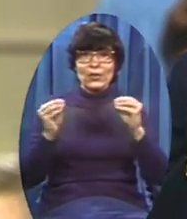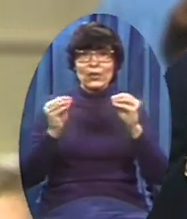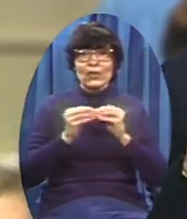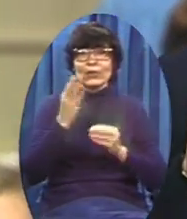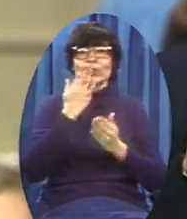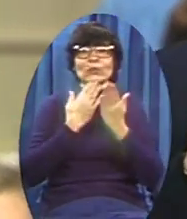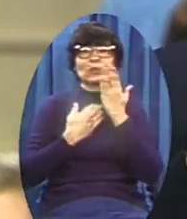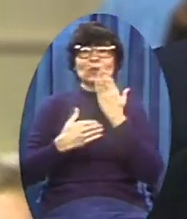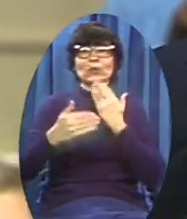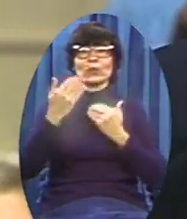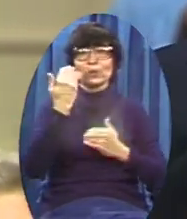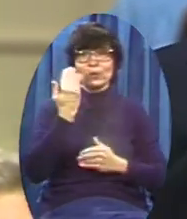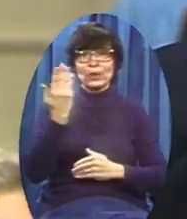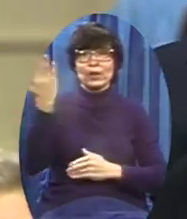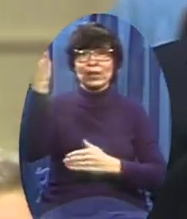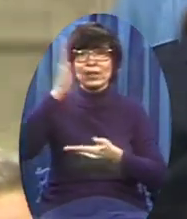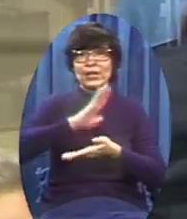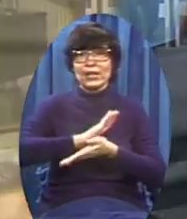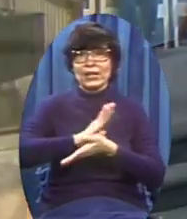he